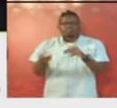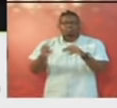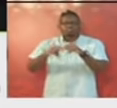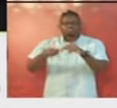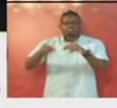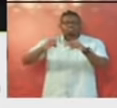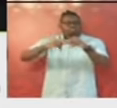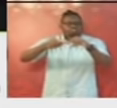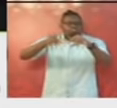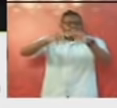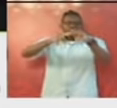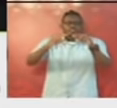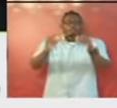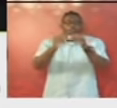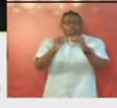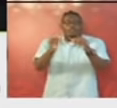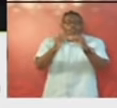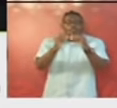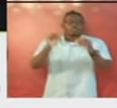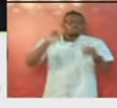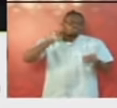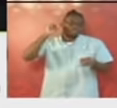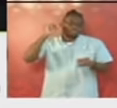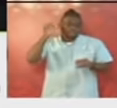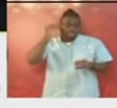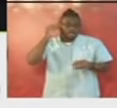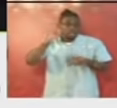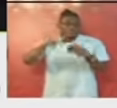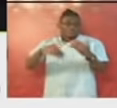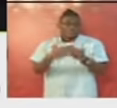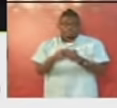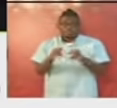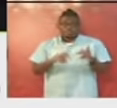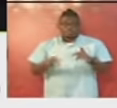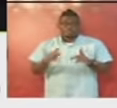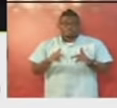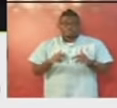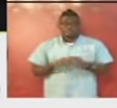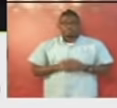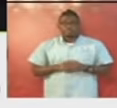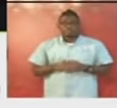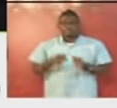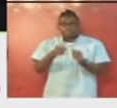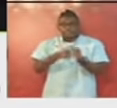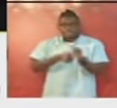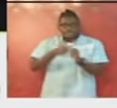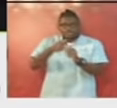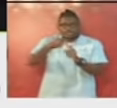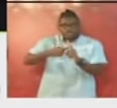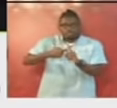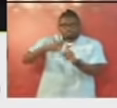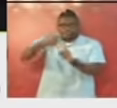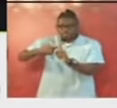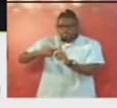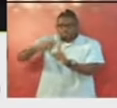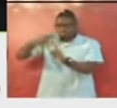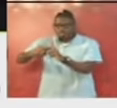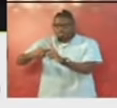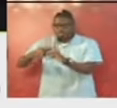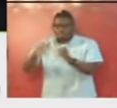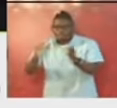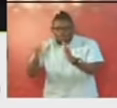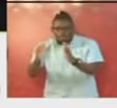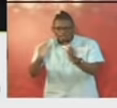mental stress in the population overall compared to the prior month. So each month it is compared to the prior month, and you would see